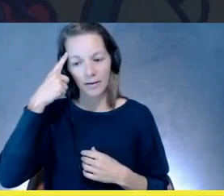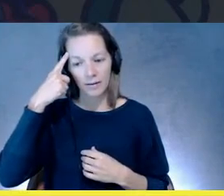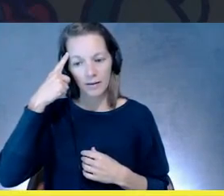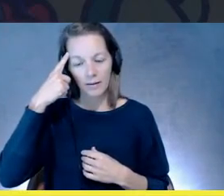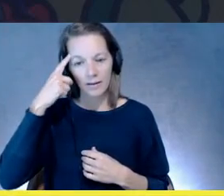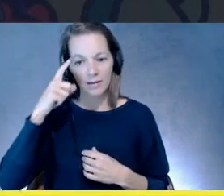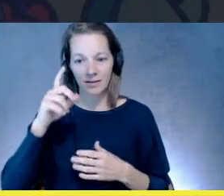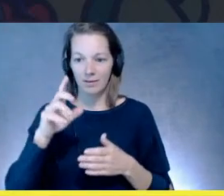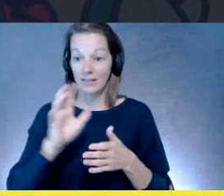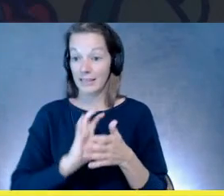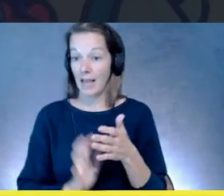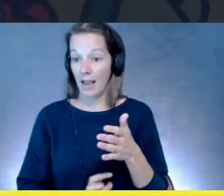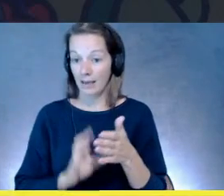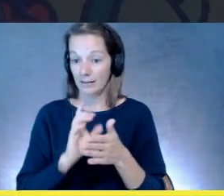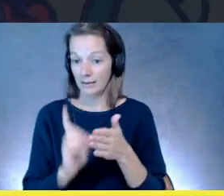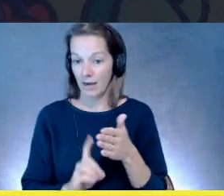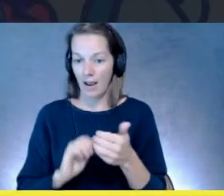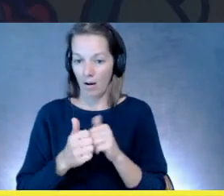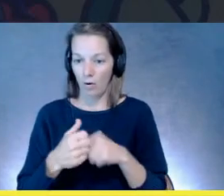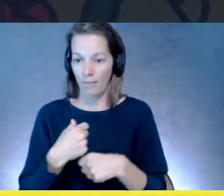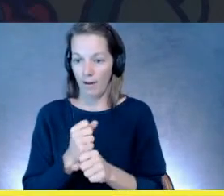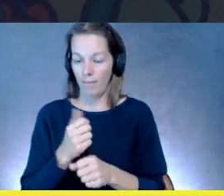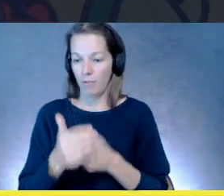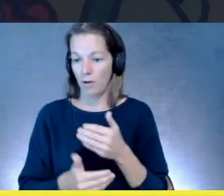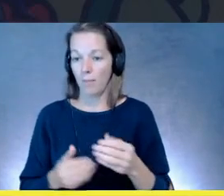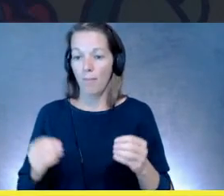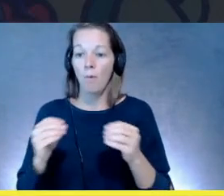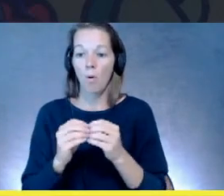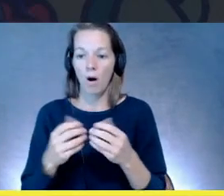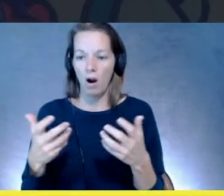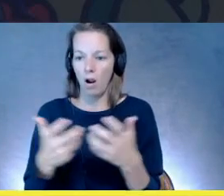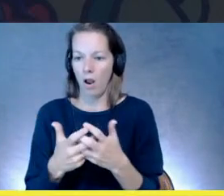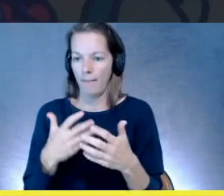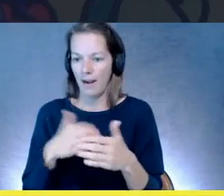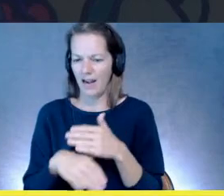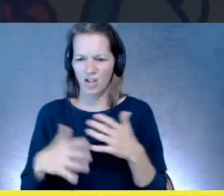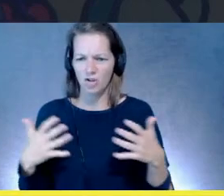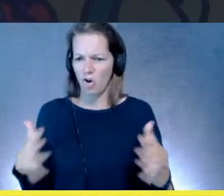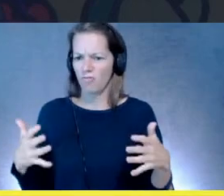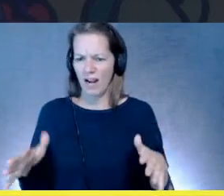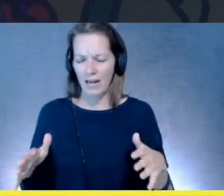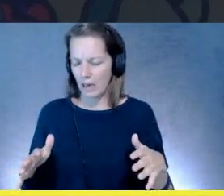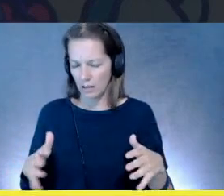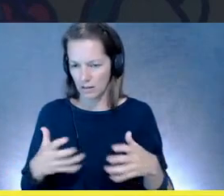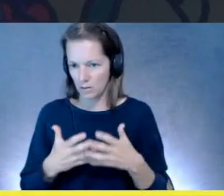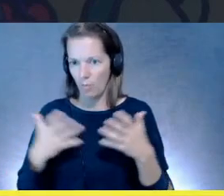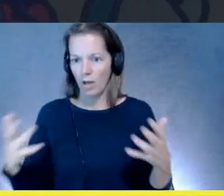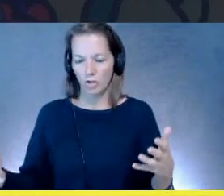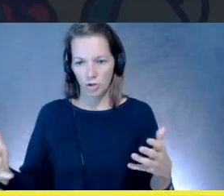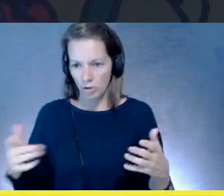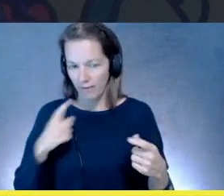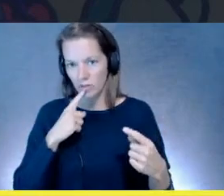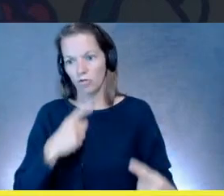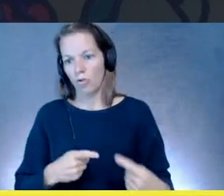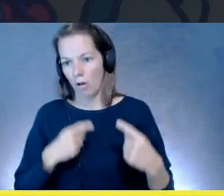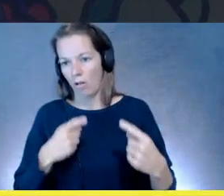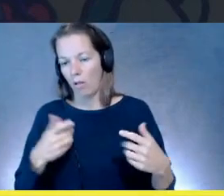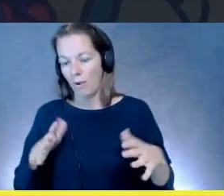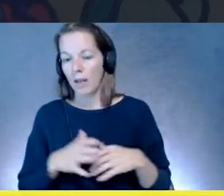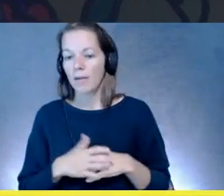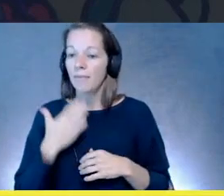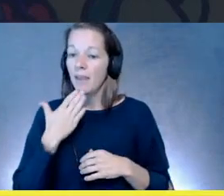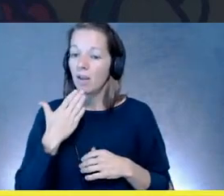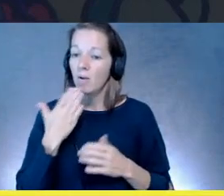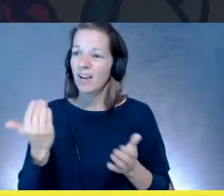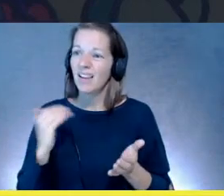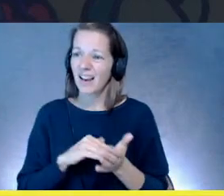design and how to make the process more accommodating, because it's already it feels like such an uphill battle. Thank you again. I think